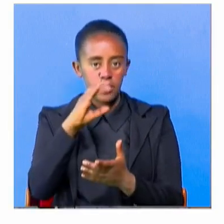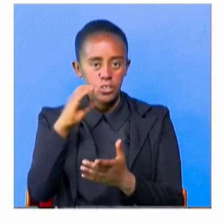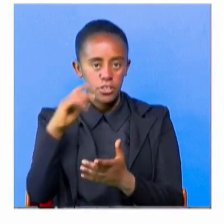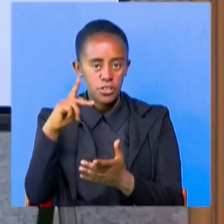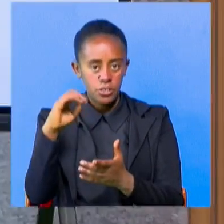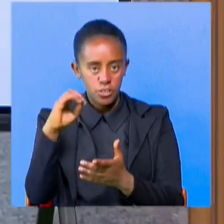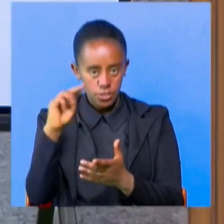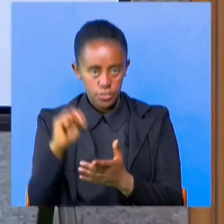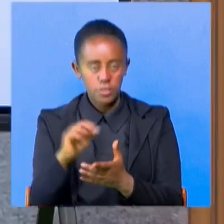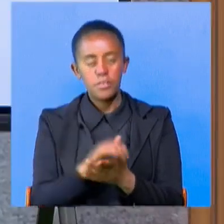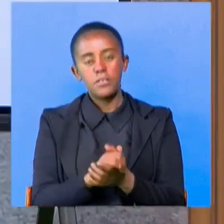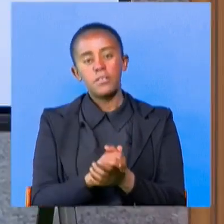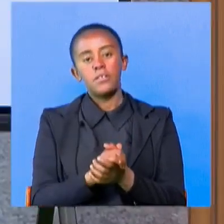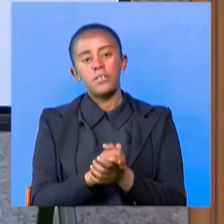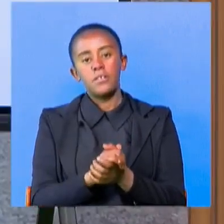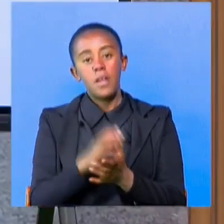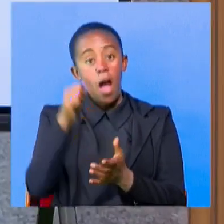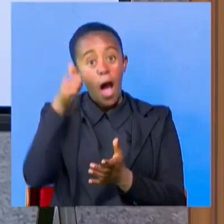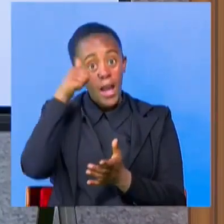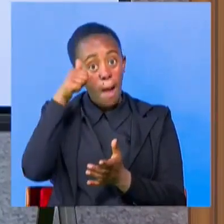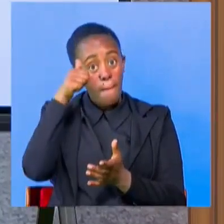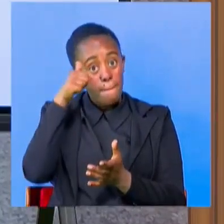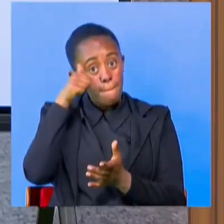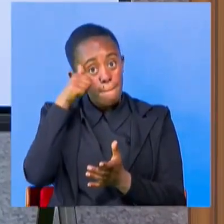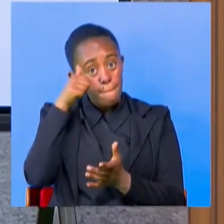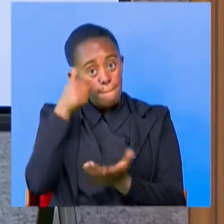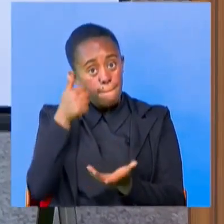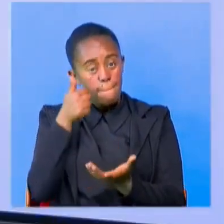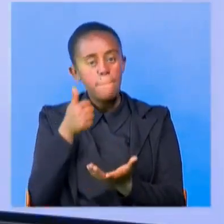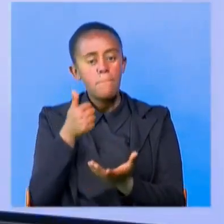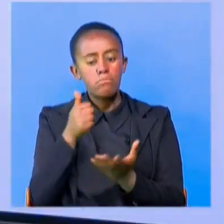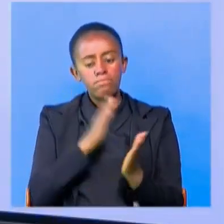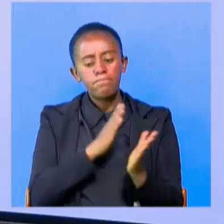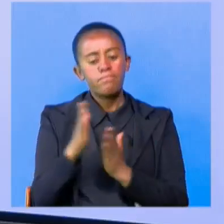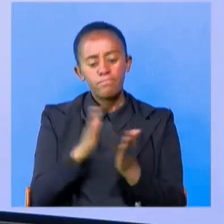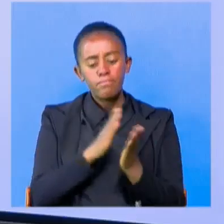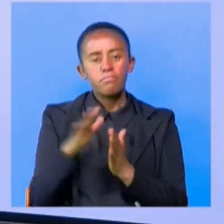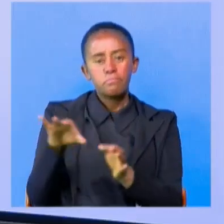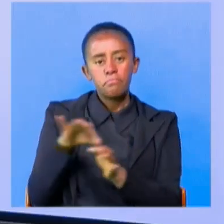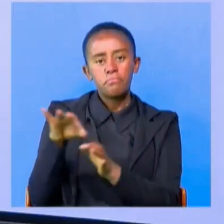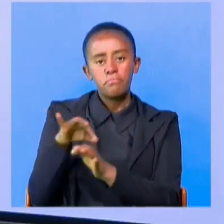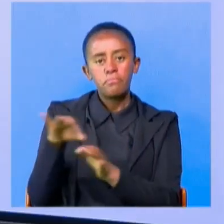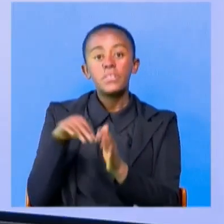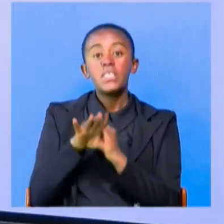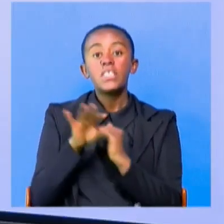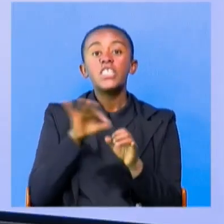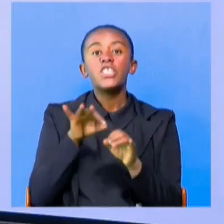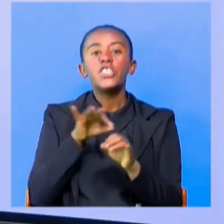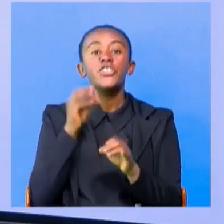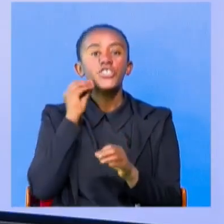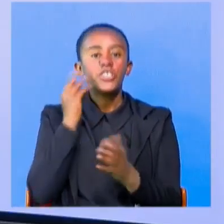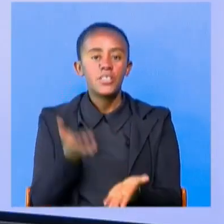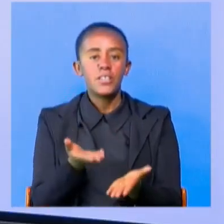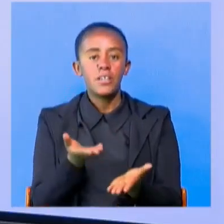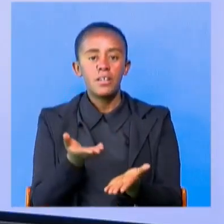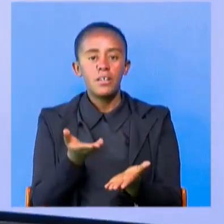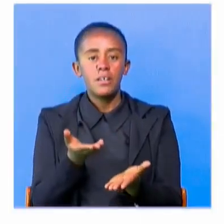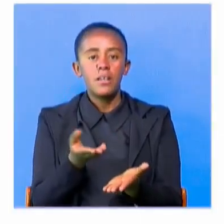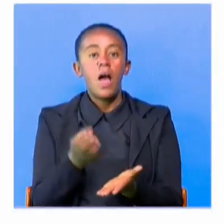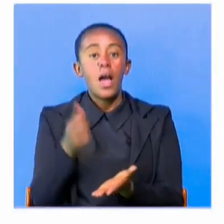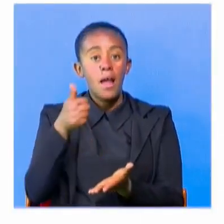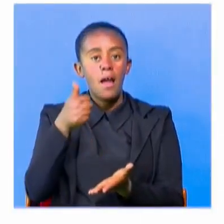Aryam prepares his food in the kitchen. Aryam. You see now,